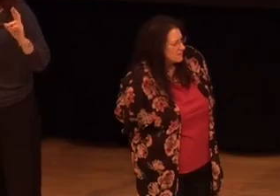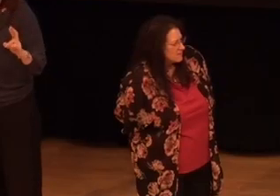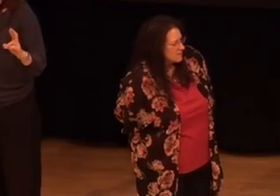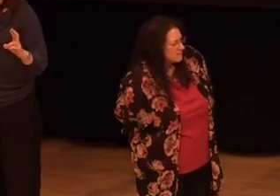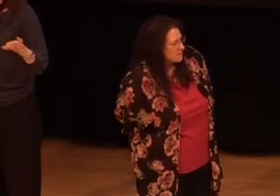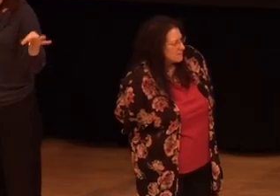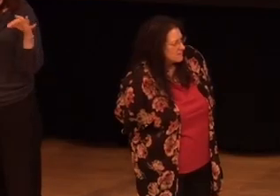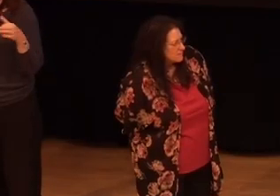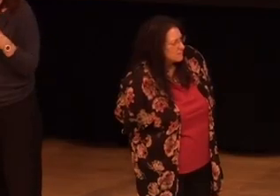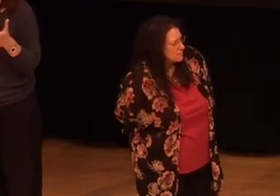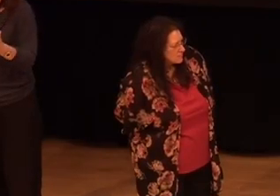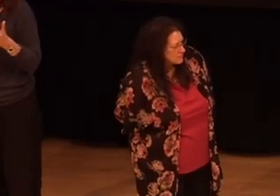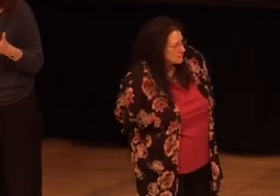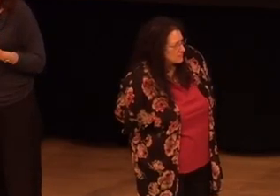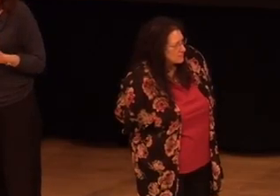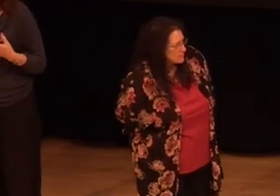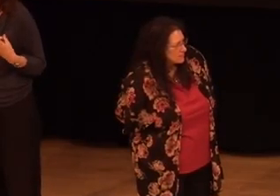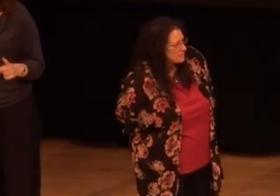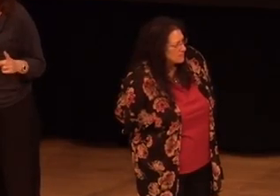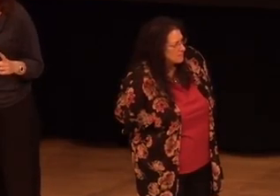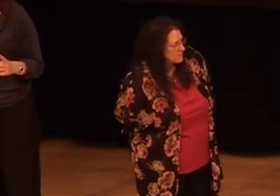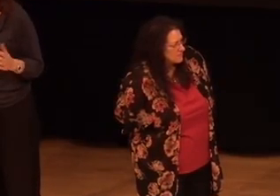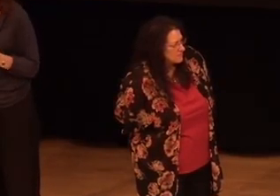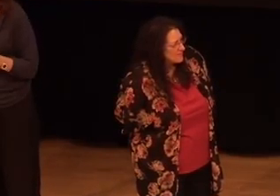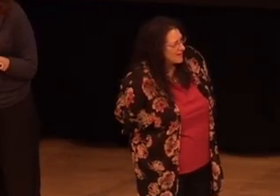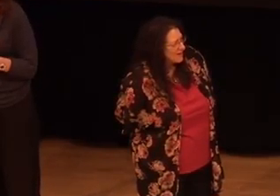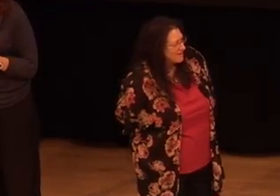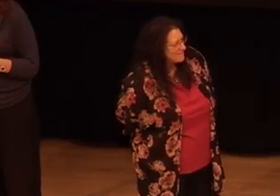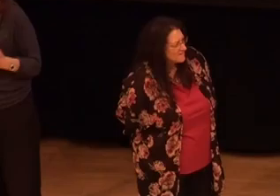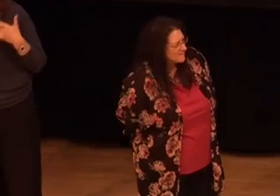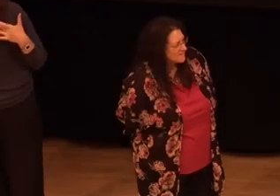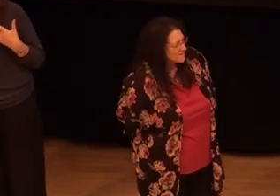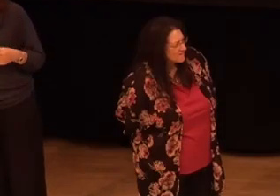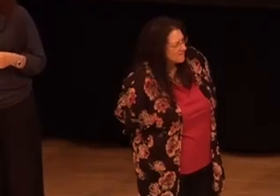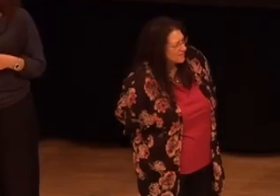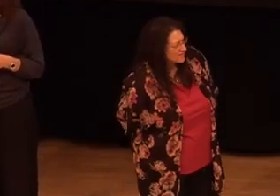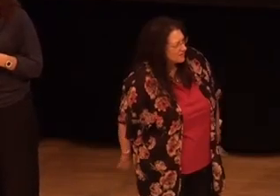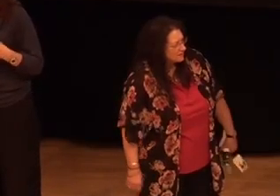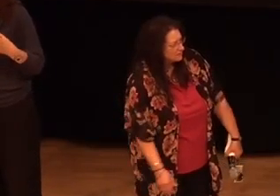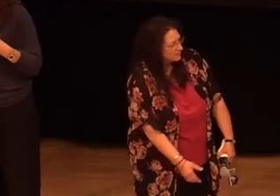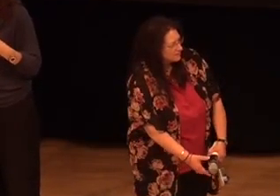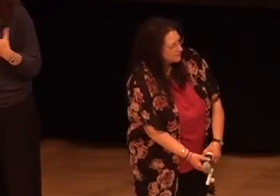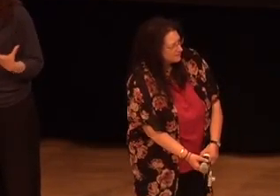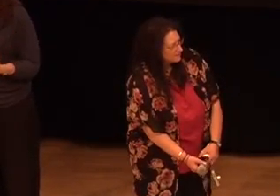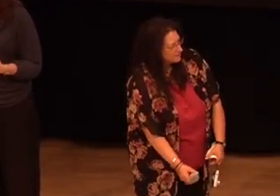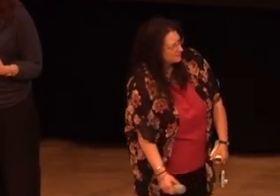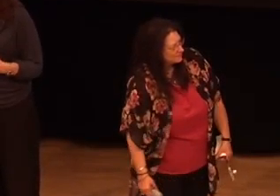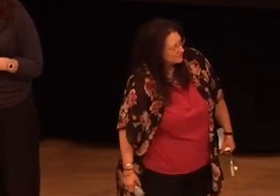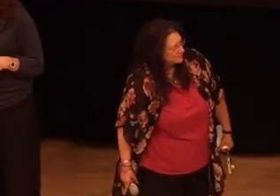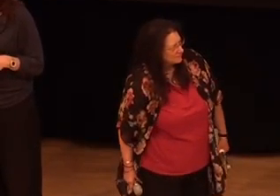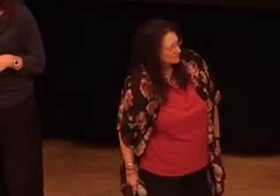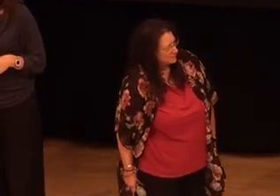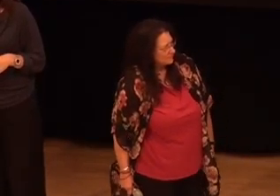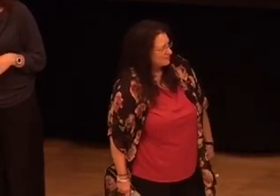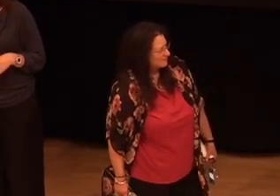explains how Demand Film works. It's quite new. Very exciting. Yeah, yeah. So when is it going to be in New York? Here? So we're